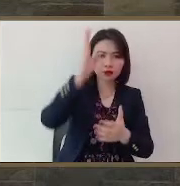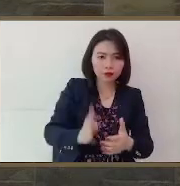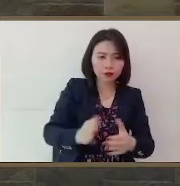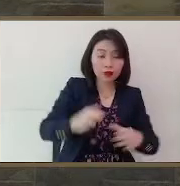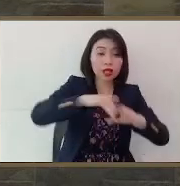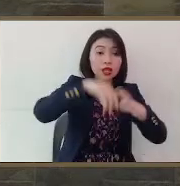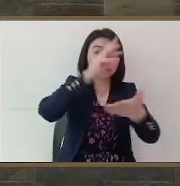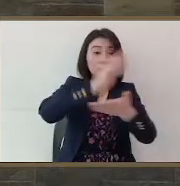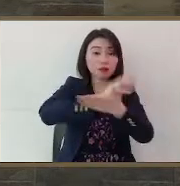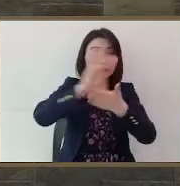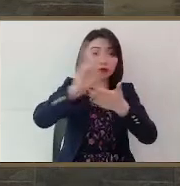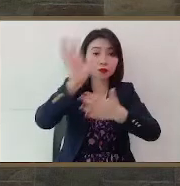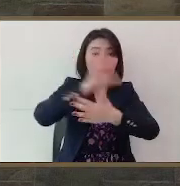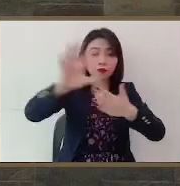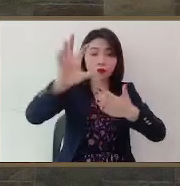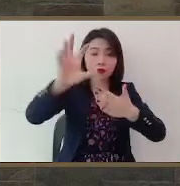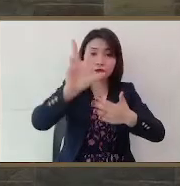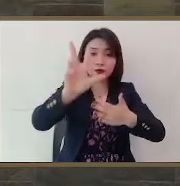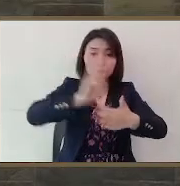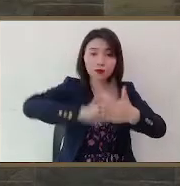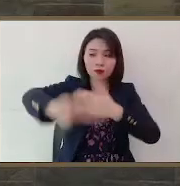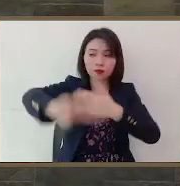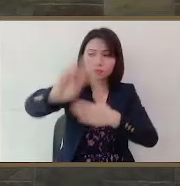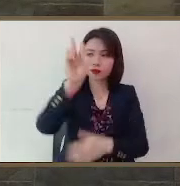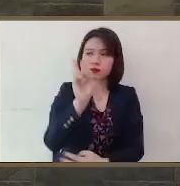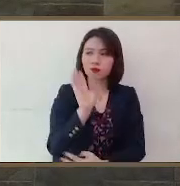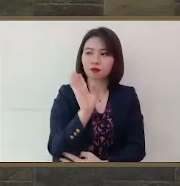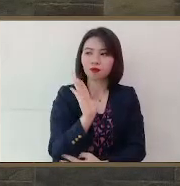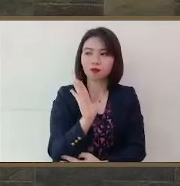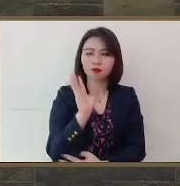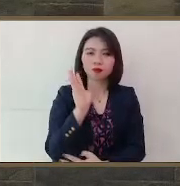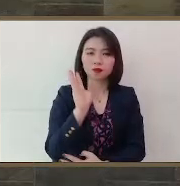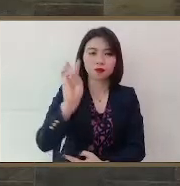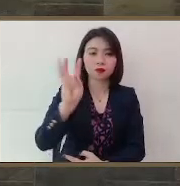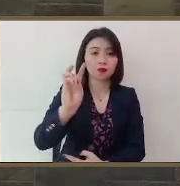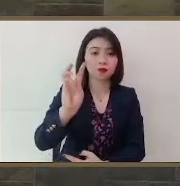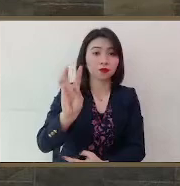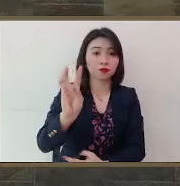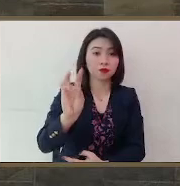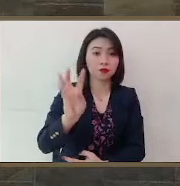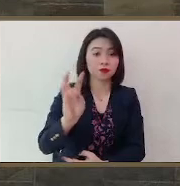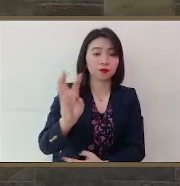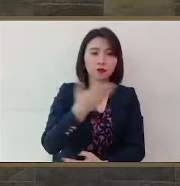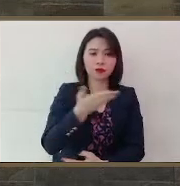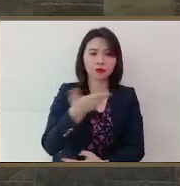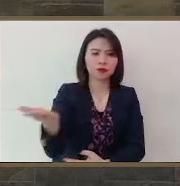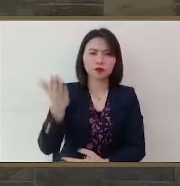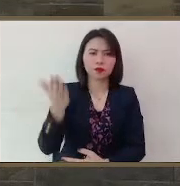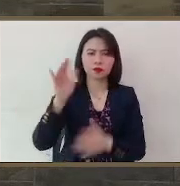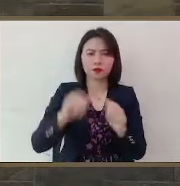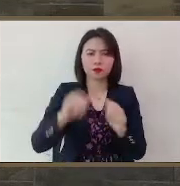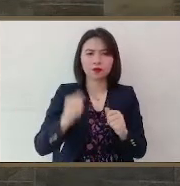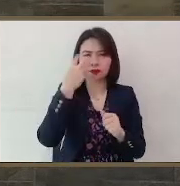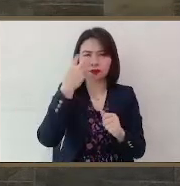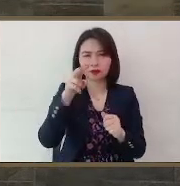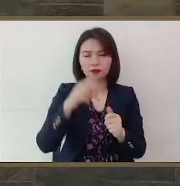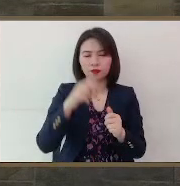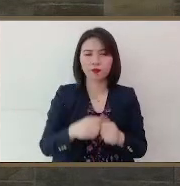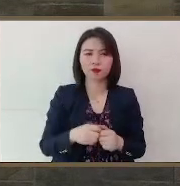chapter 3, kapatid, in verse number 16, makikita po natin dito